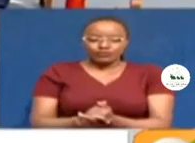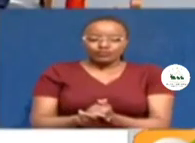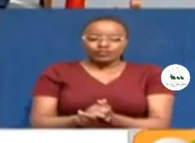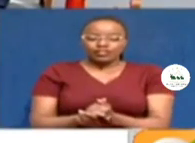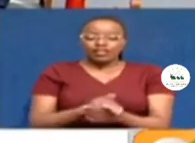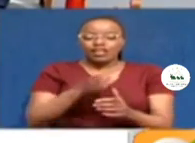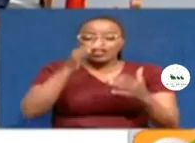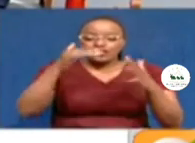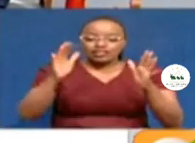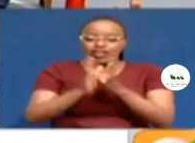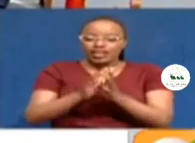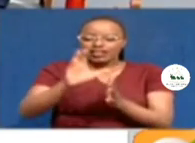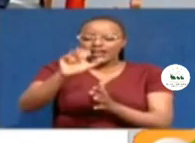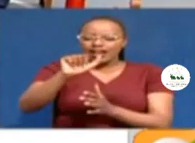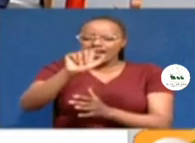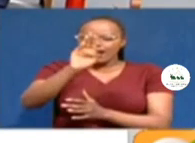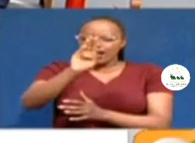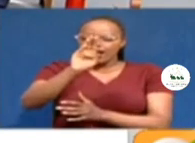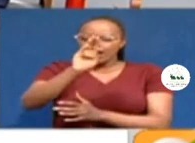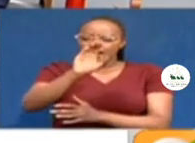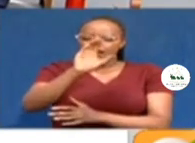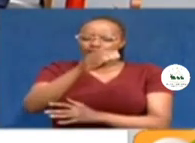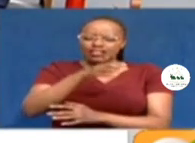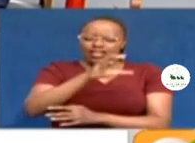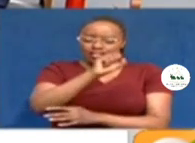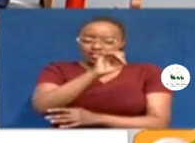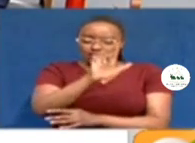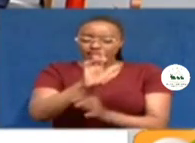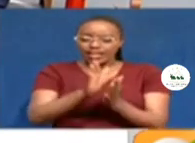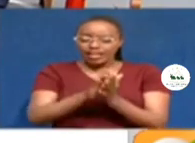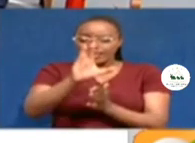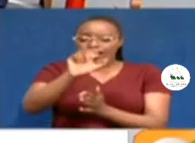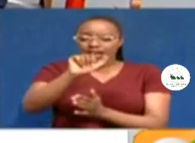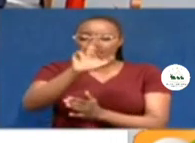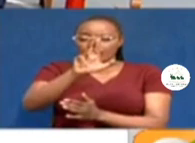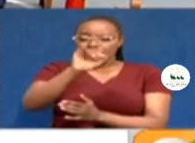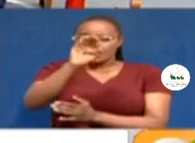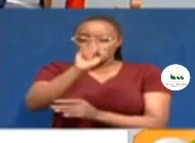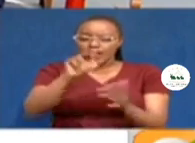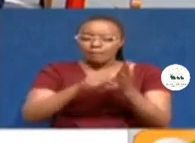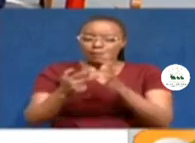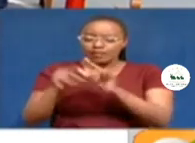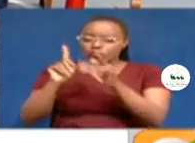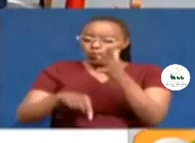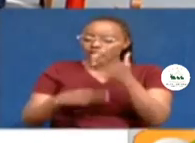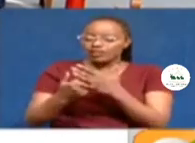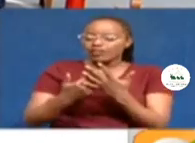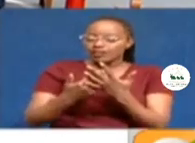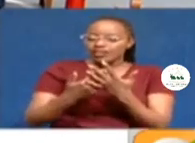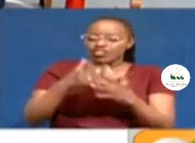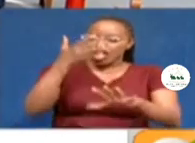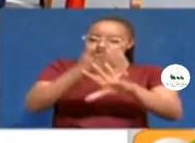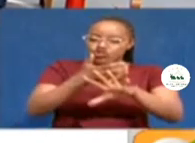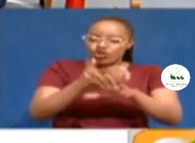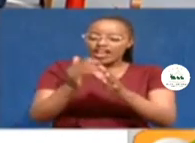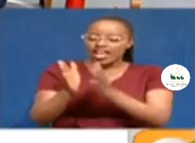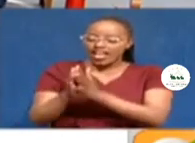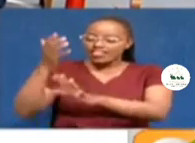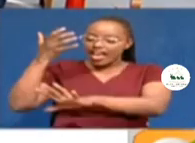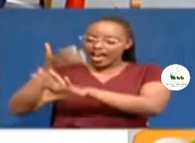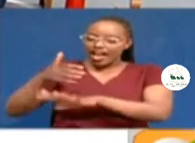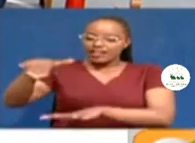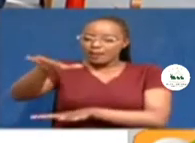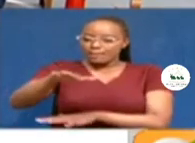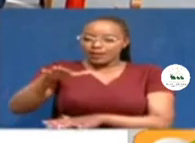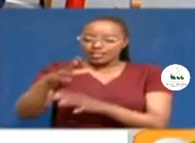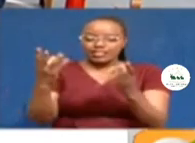the sea and Charybdis, you said? The Scylla and the Charybdis. Yes, the devil in the deep blue sea. The rock and the hard